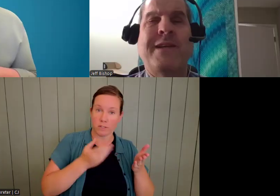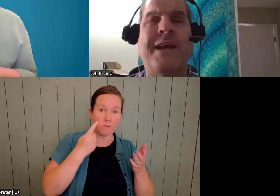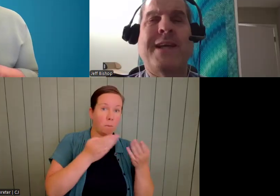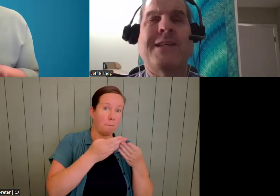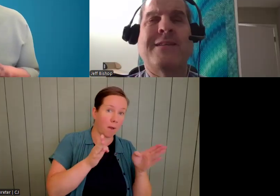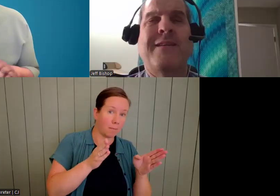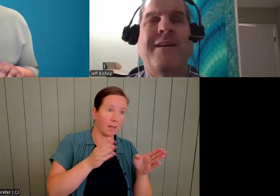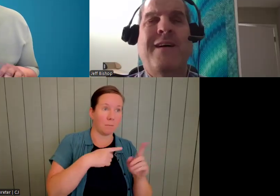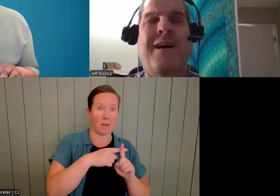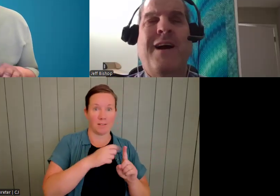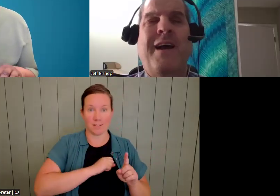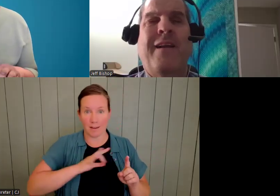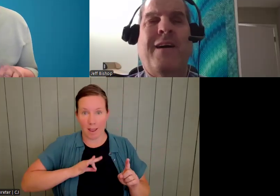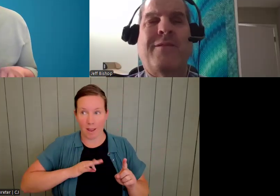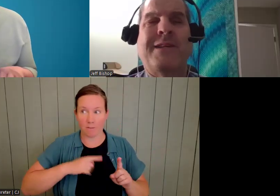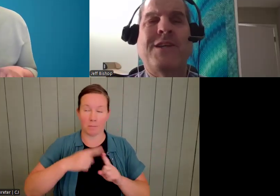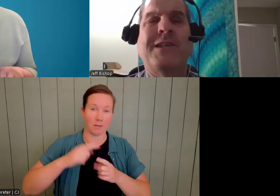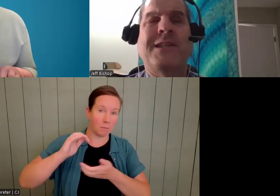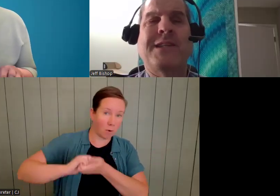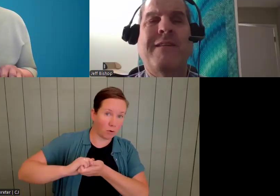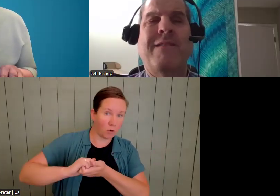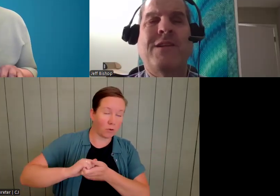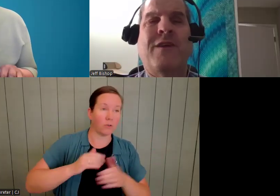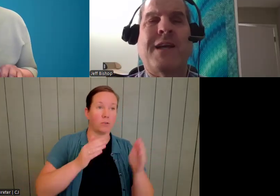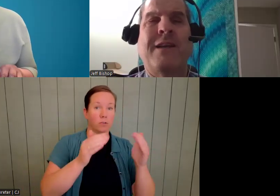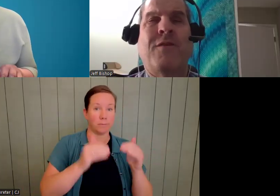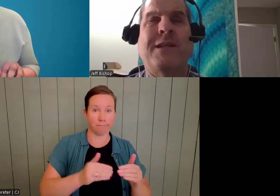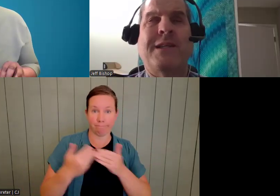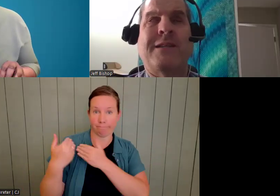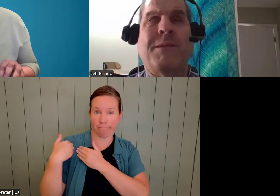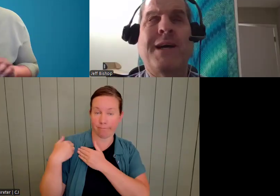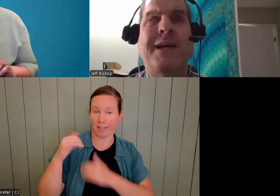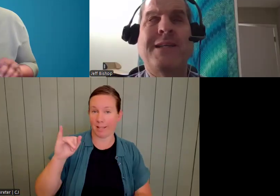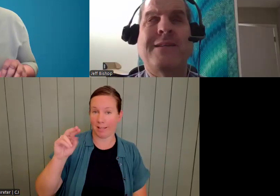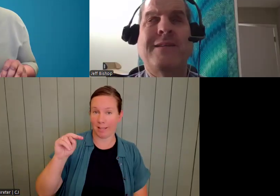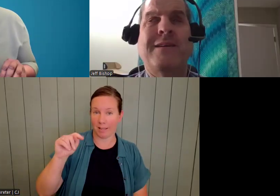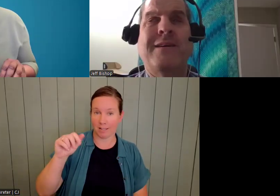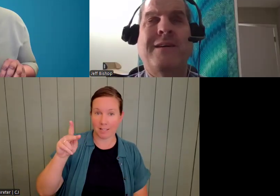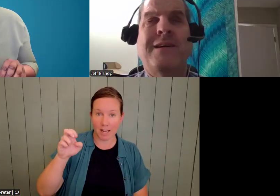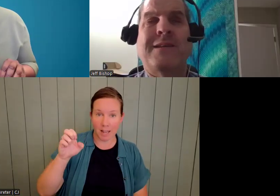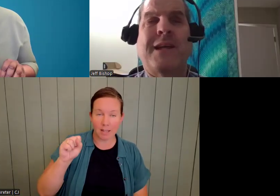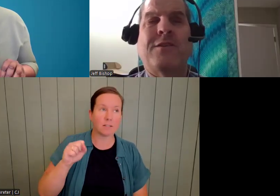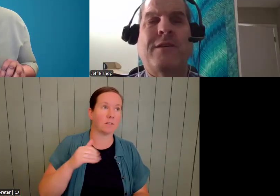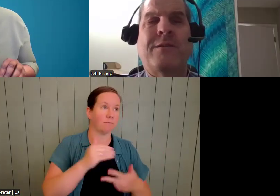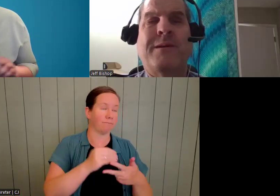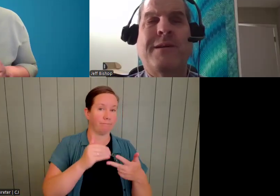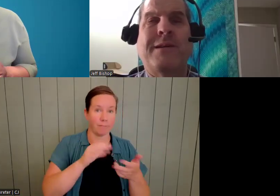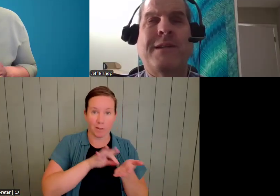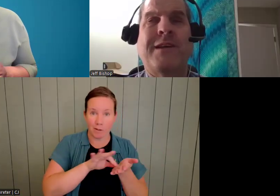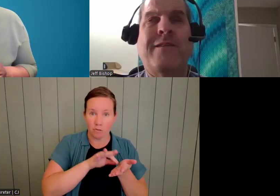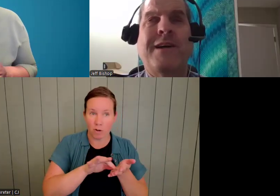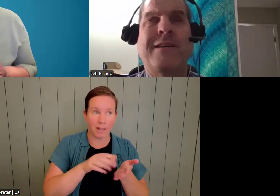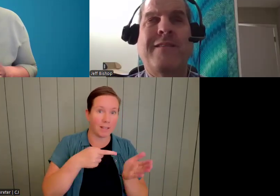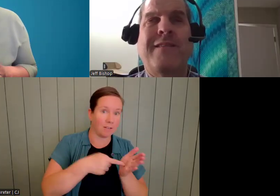do intakes and authorizations, track the invoices and supplies, schedule